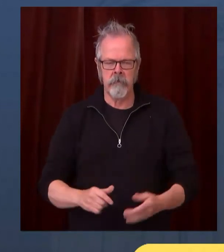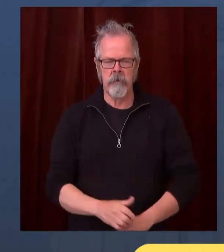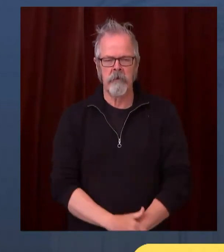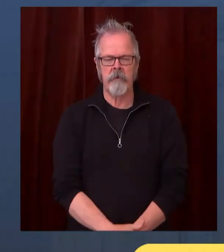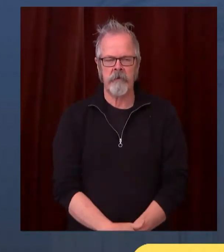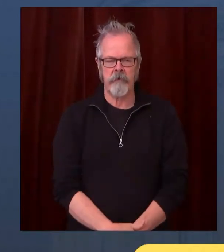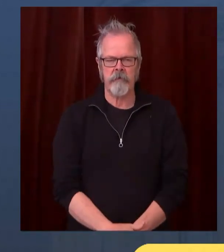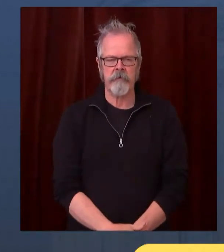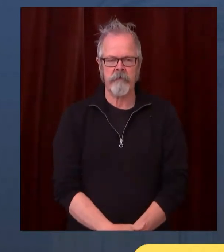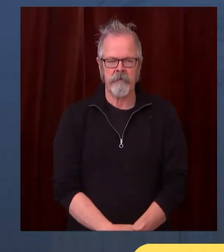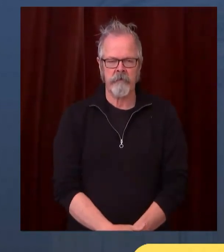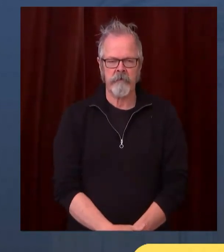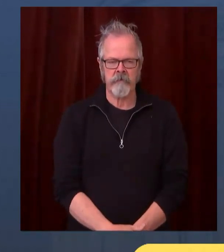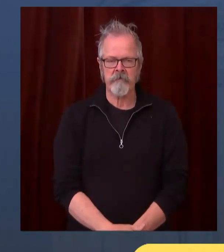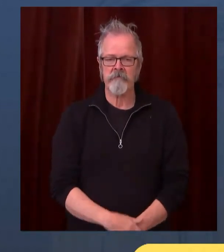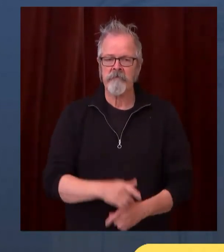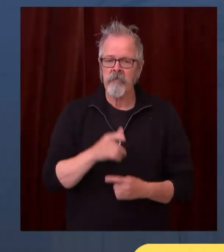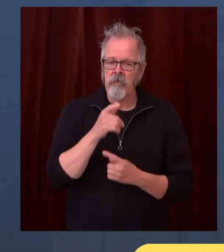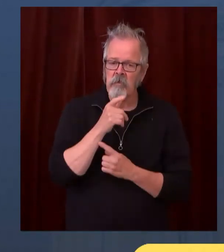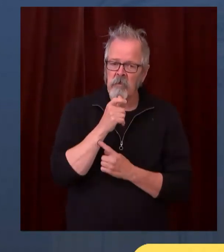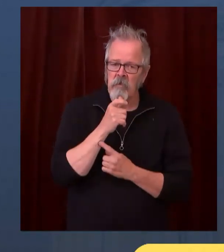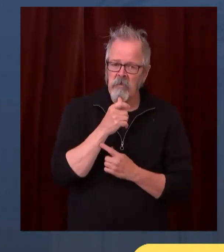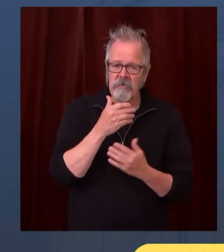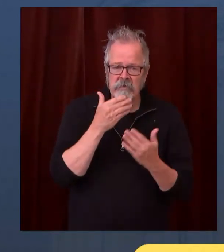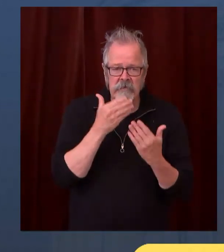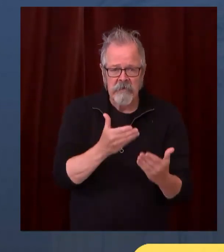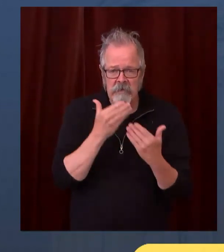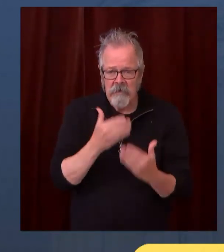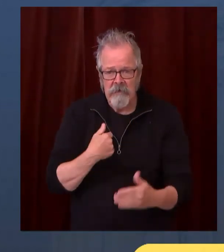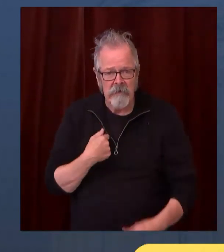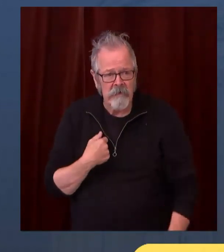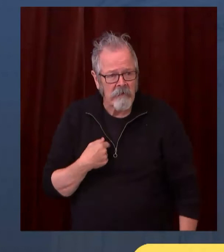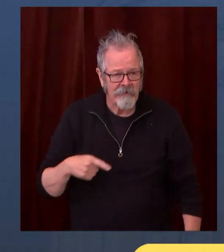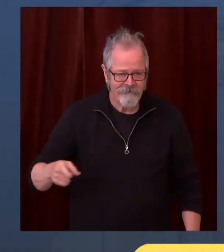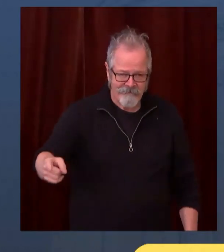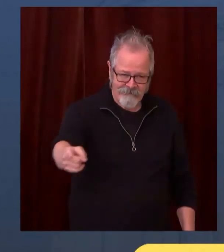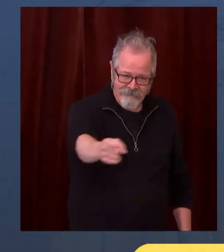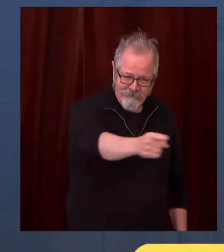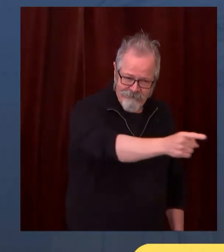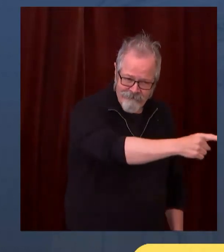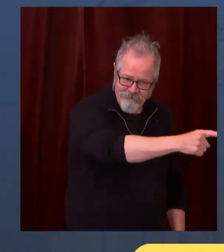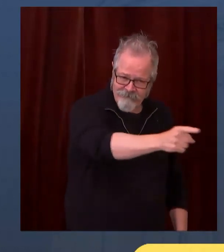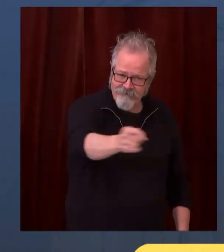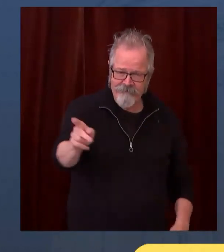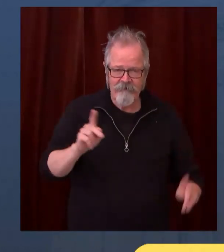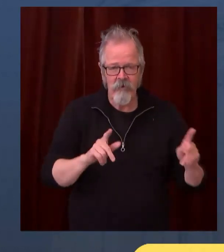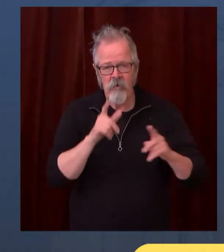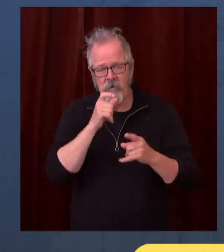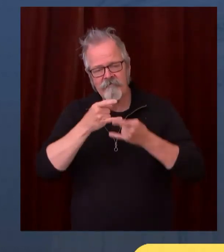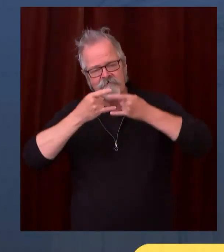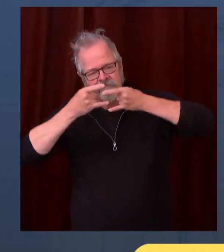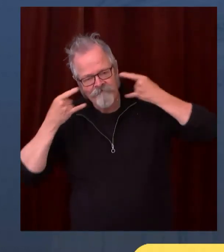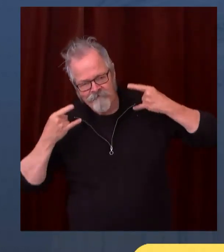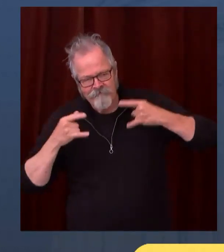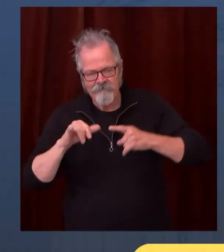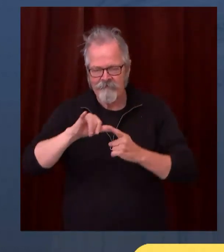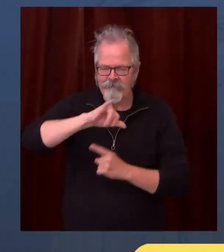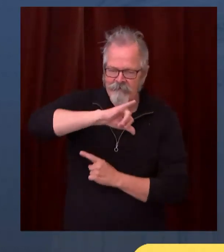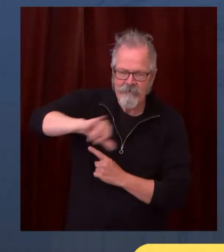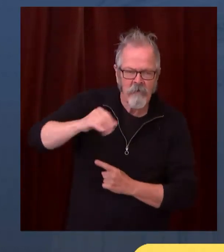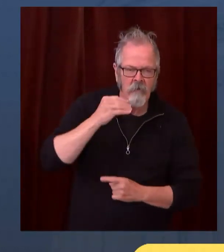social distancing. But there's another thing I want to point out about where we are in that chart. Virtually all of